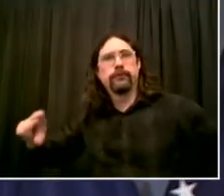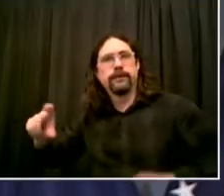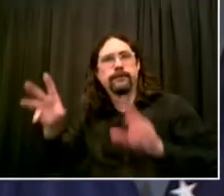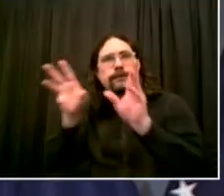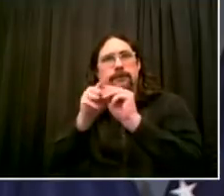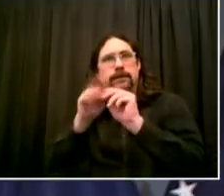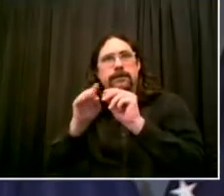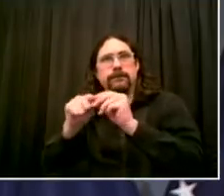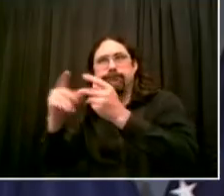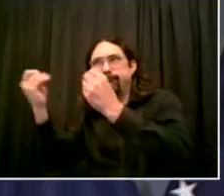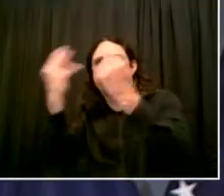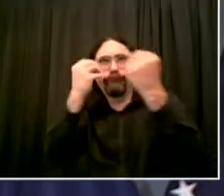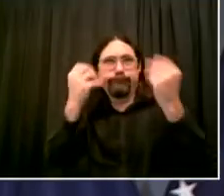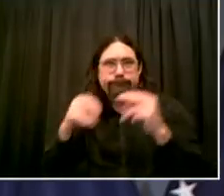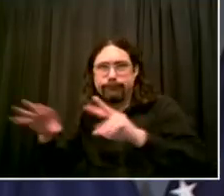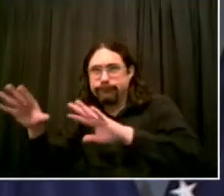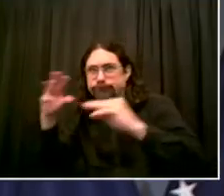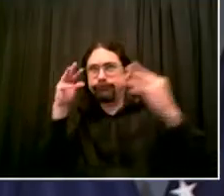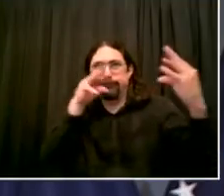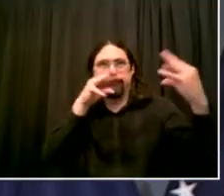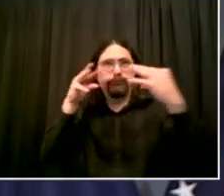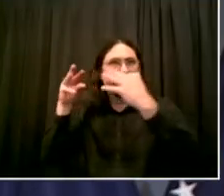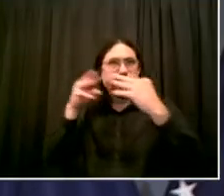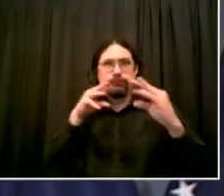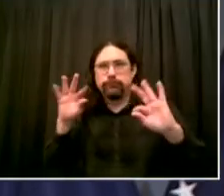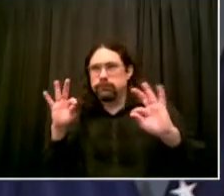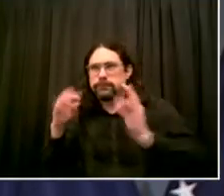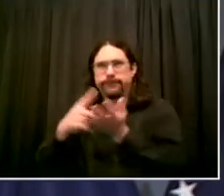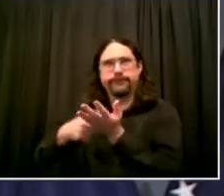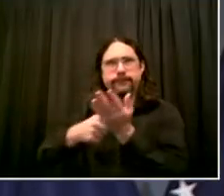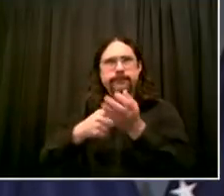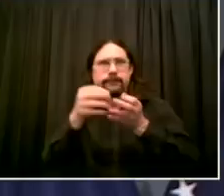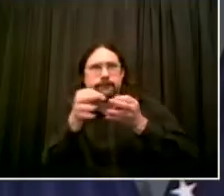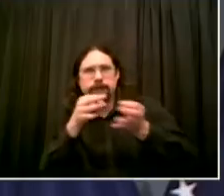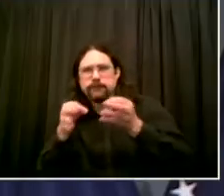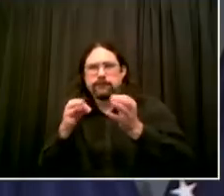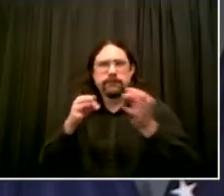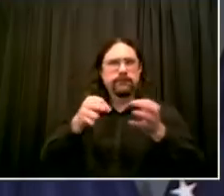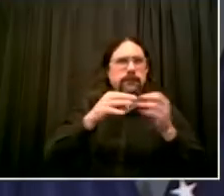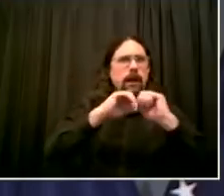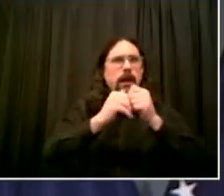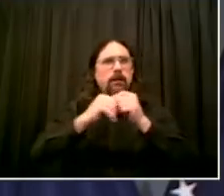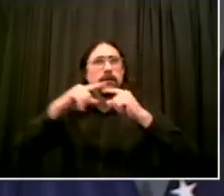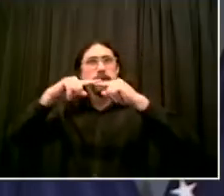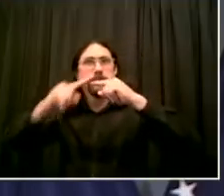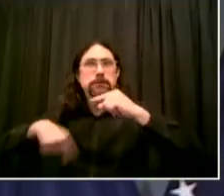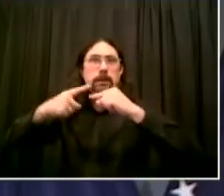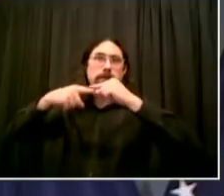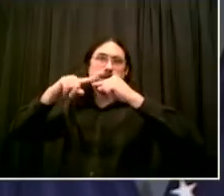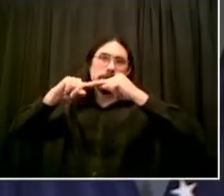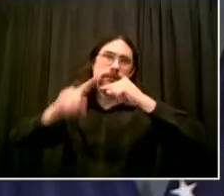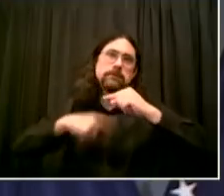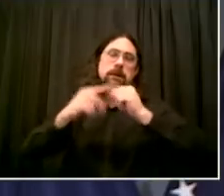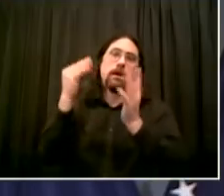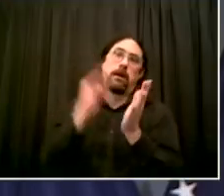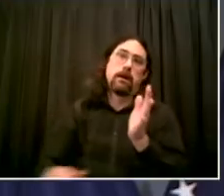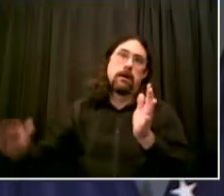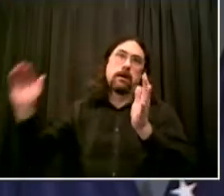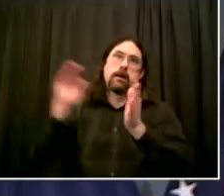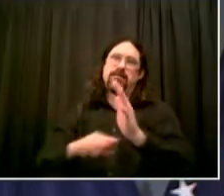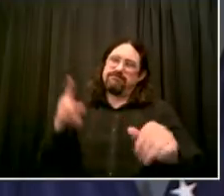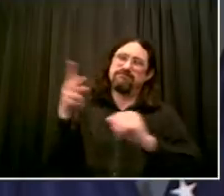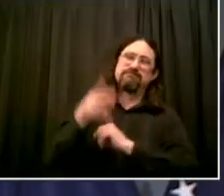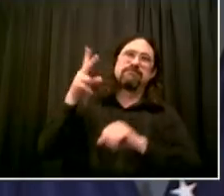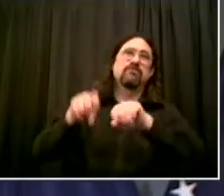the beginning. And we continue to walk down this road of co-producing public safety in New York, but understanding the importance